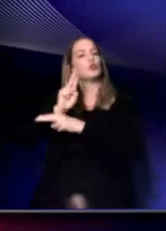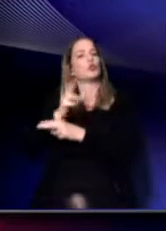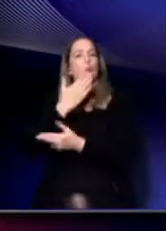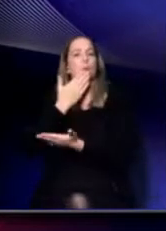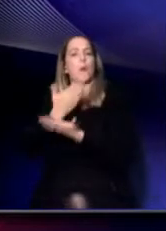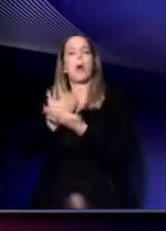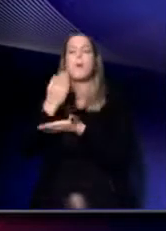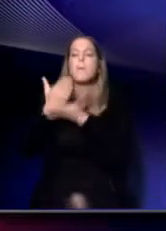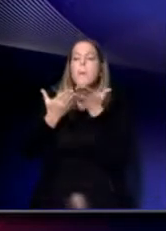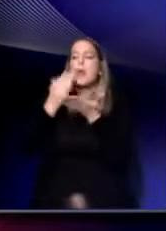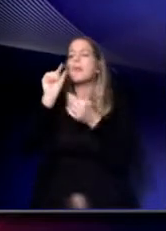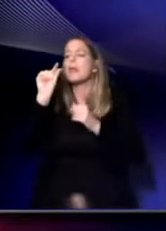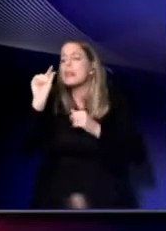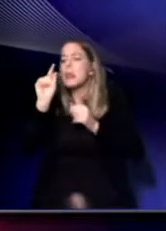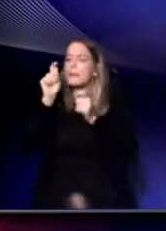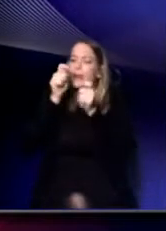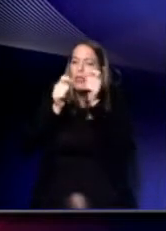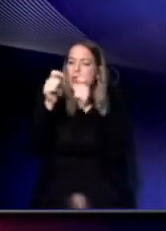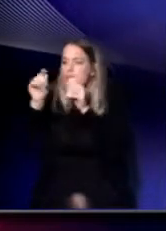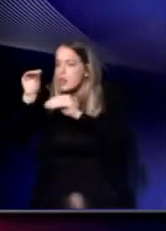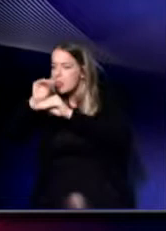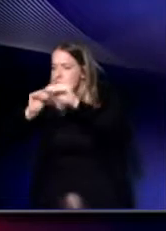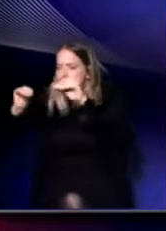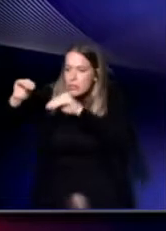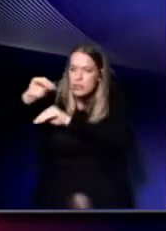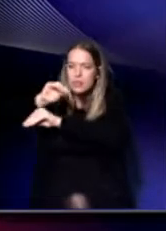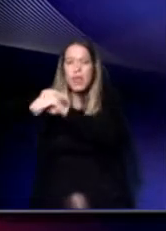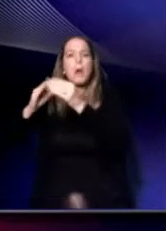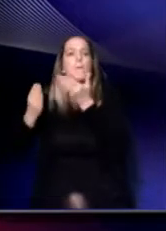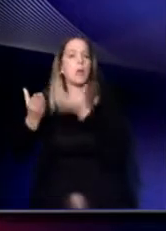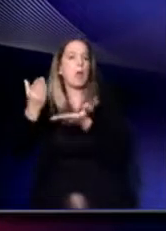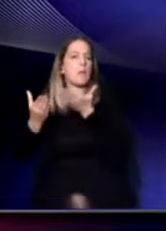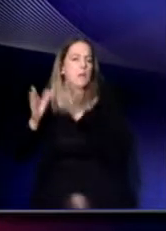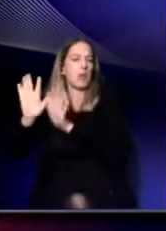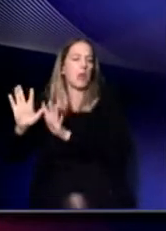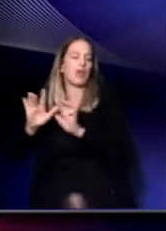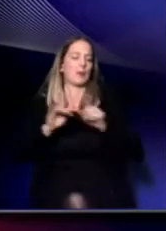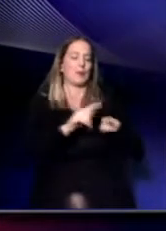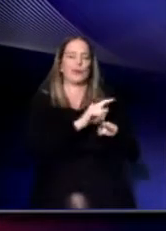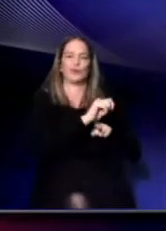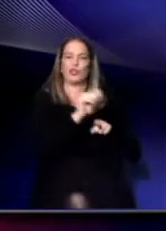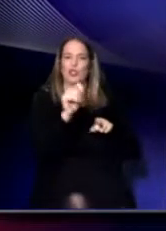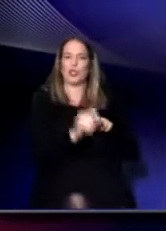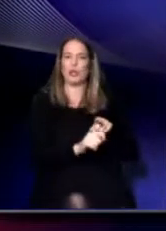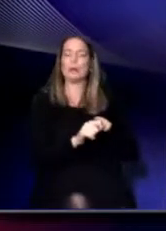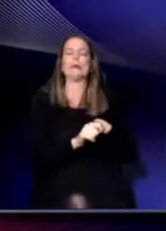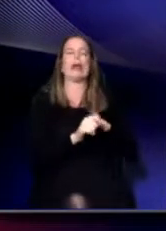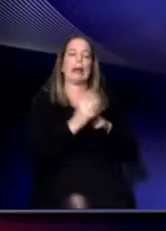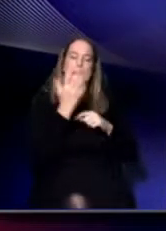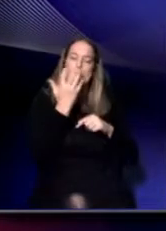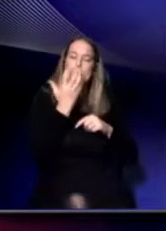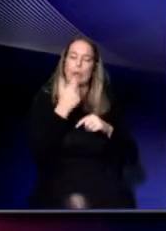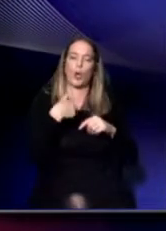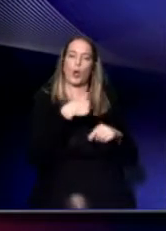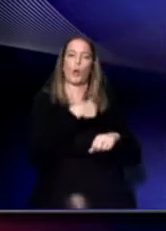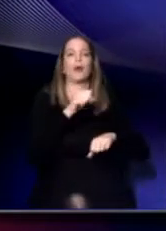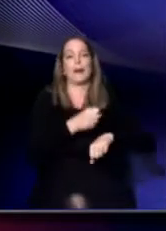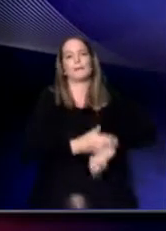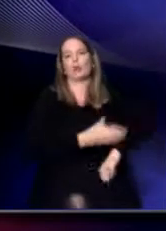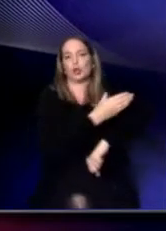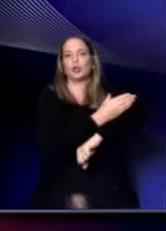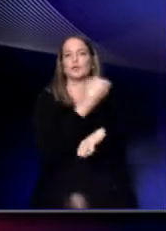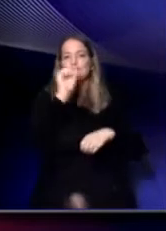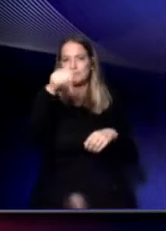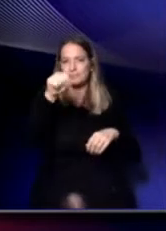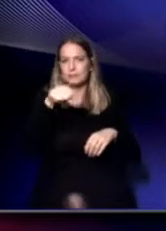some tweaks here and there. But clearly the Tucson campus, we can be doing better. And we're not just doing